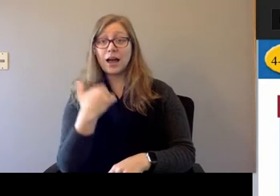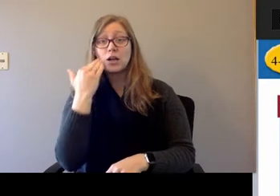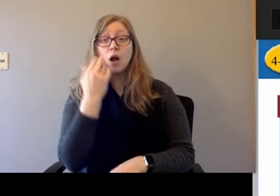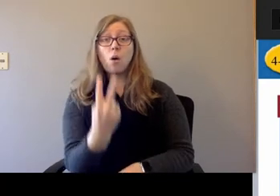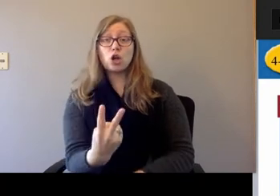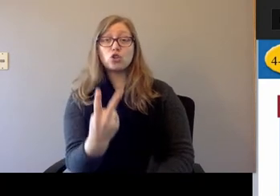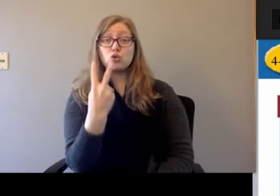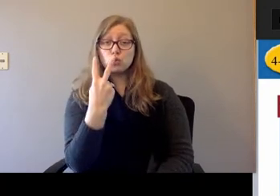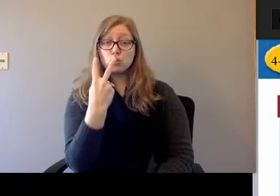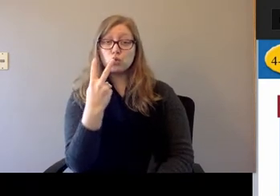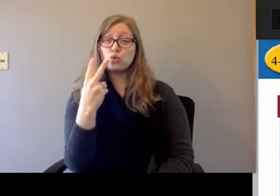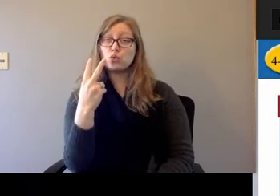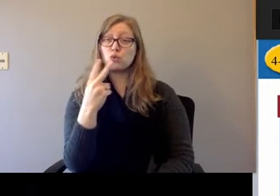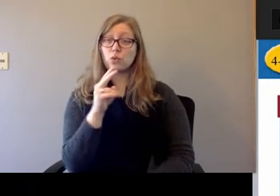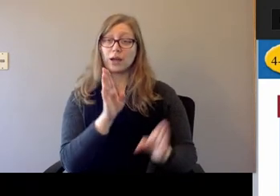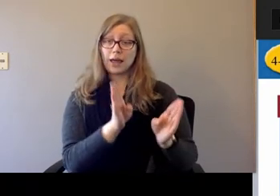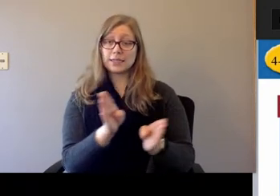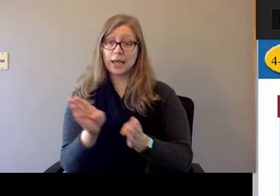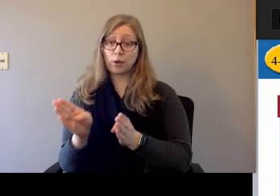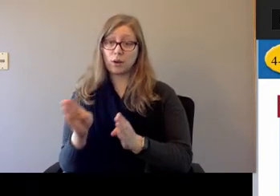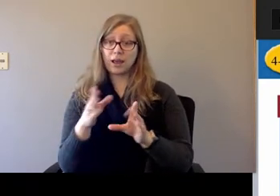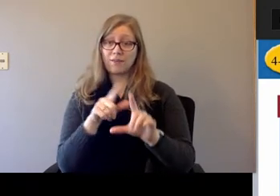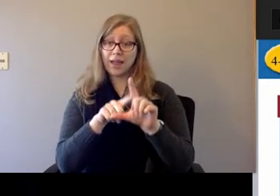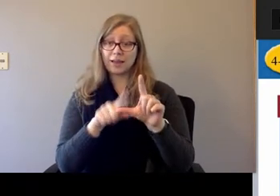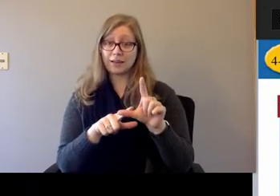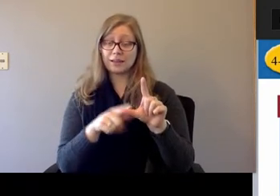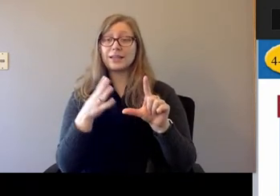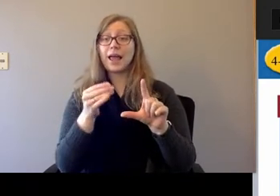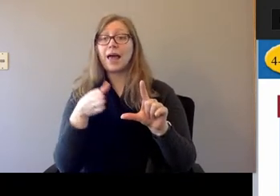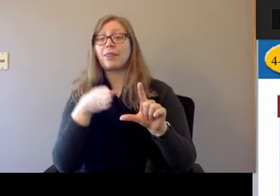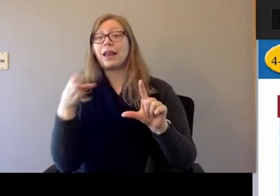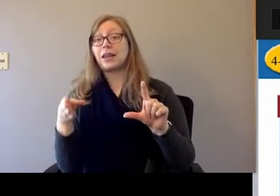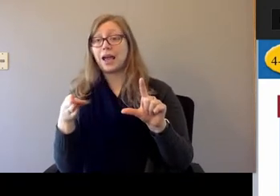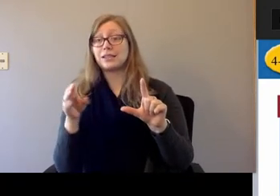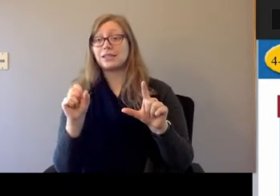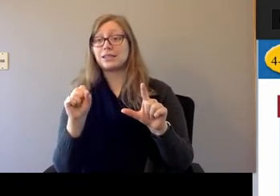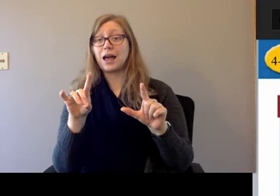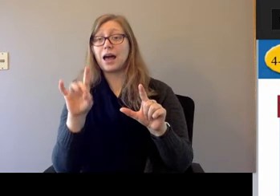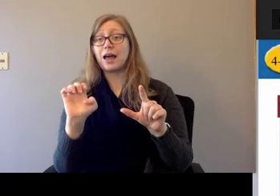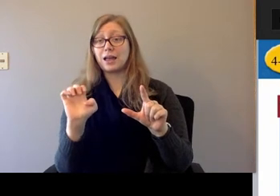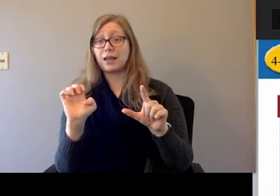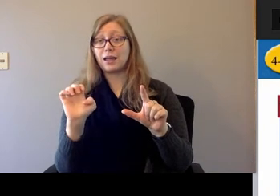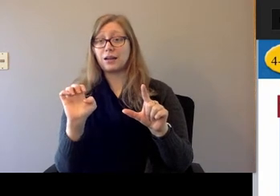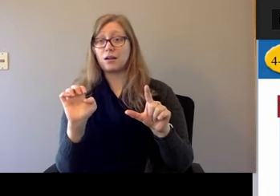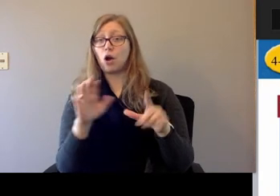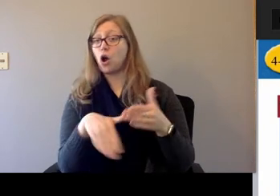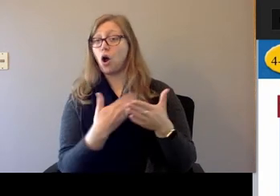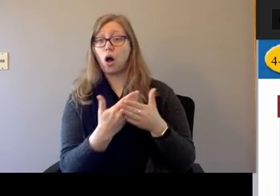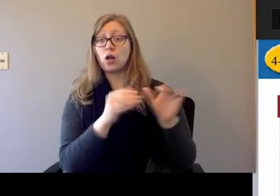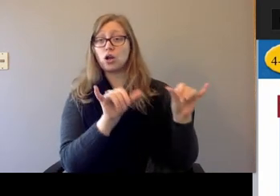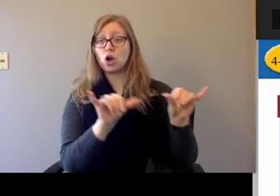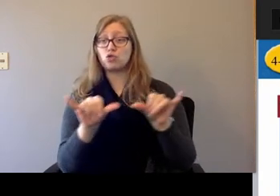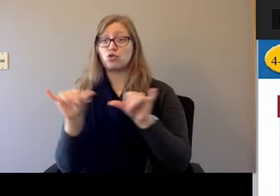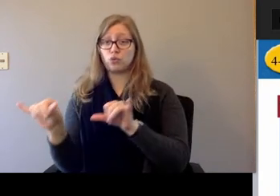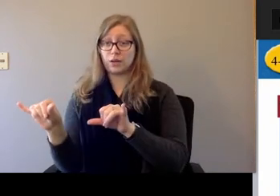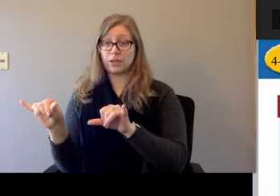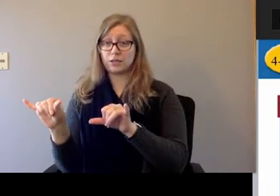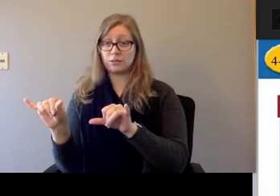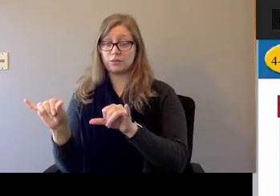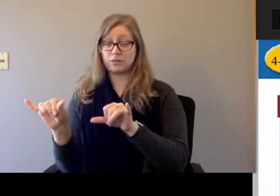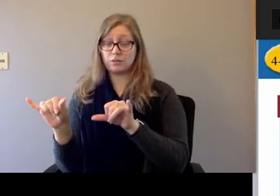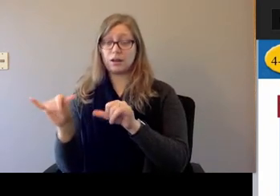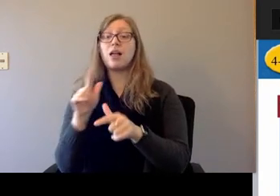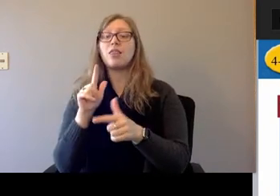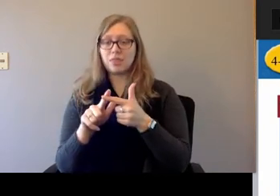consecutive angles and then the next following side of a triangle are congruent in a pair of triangles, then I